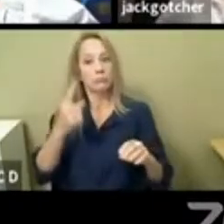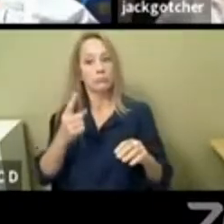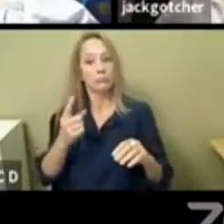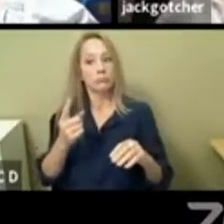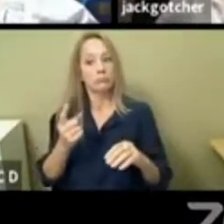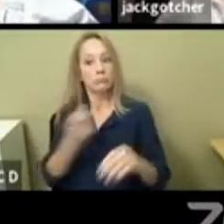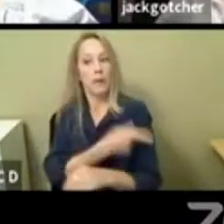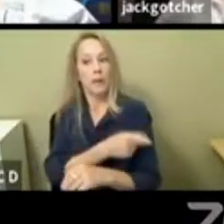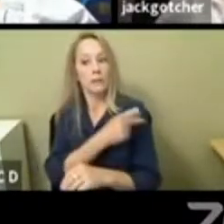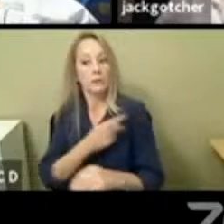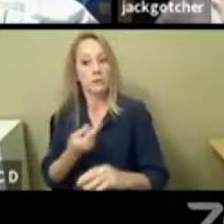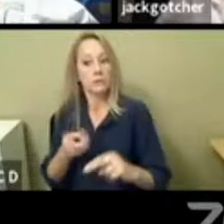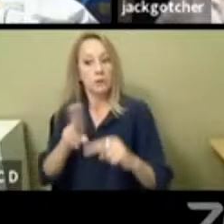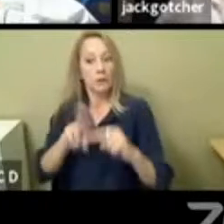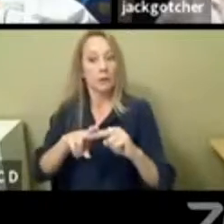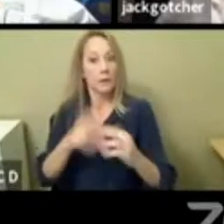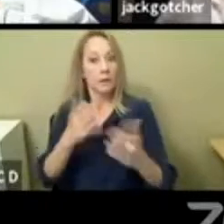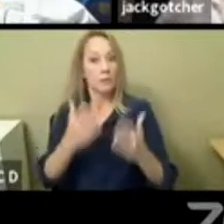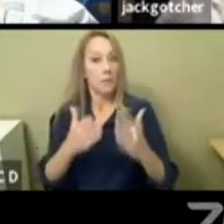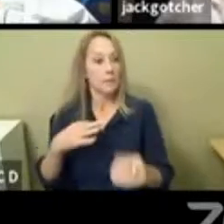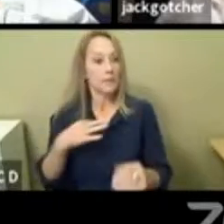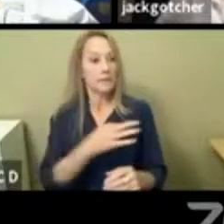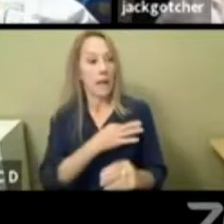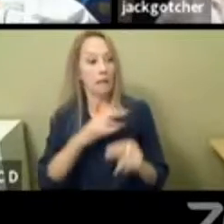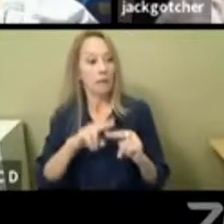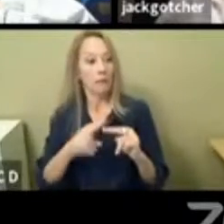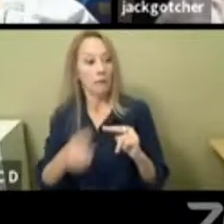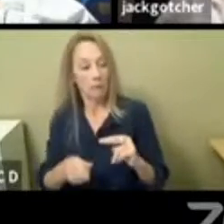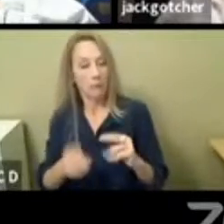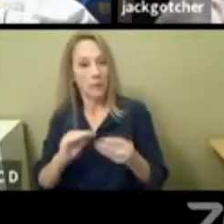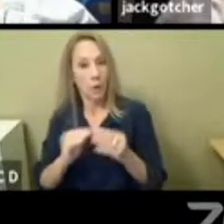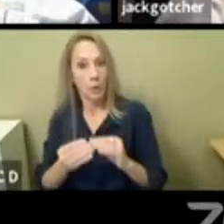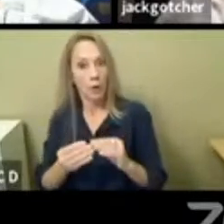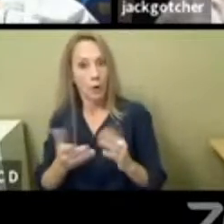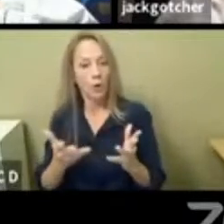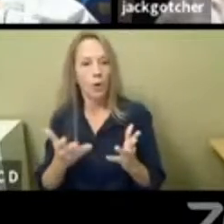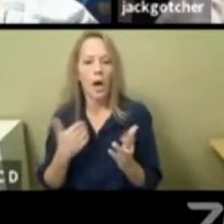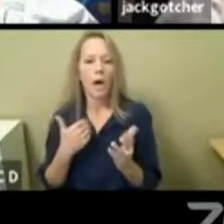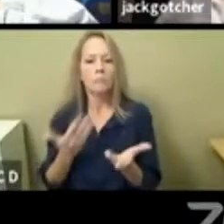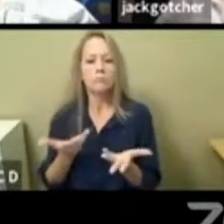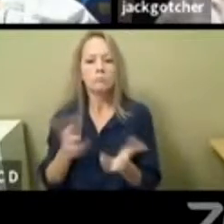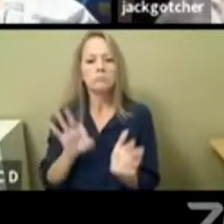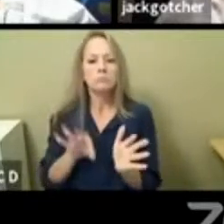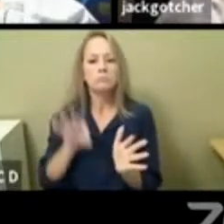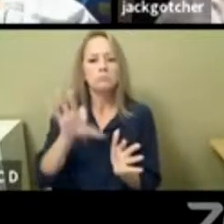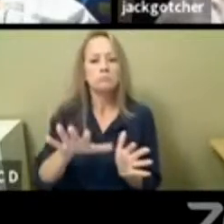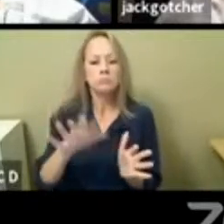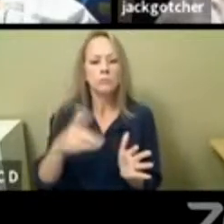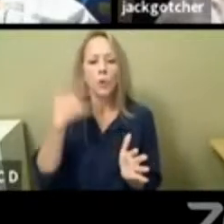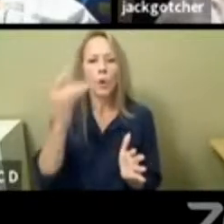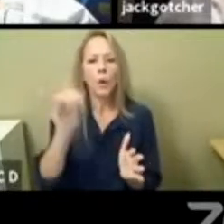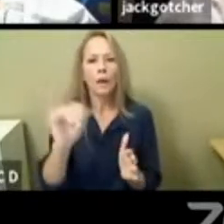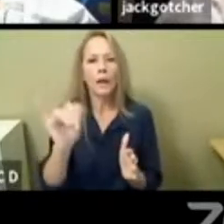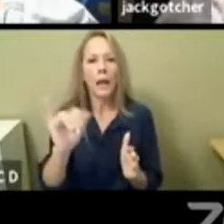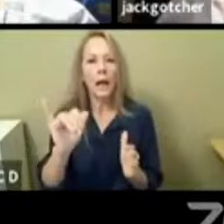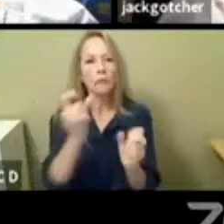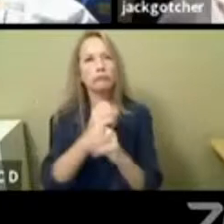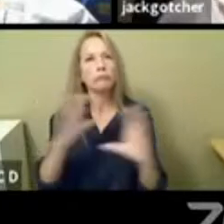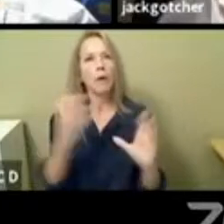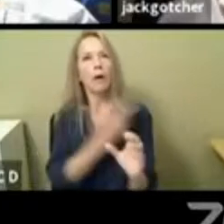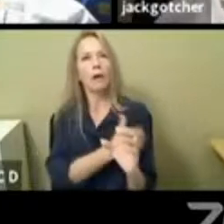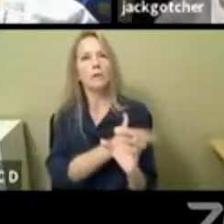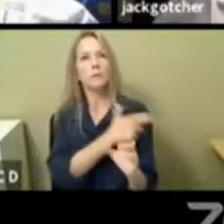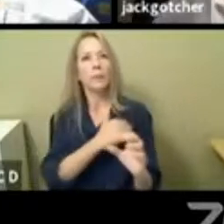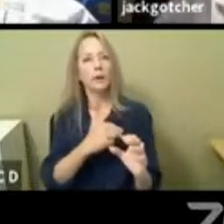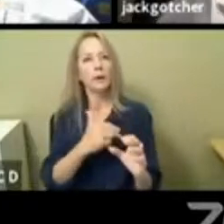may be down. So I just thought I would offer a little window into the reality of what that looks like when we're talking